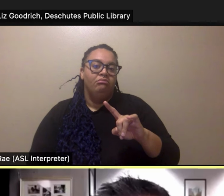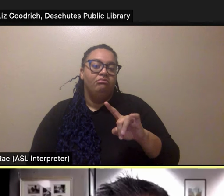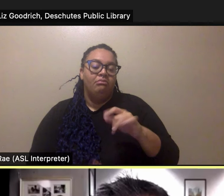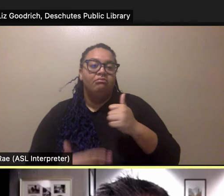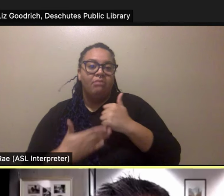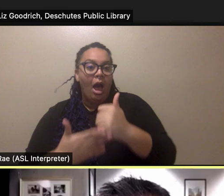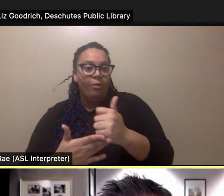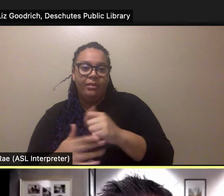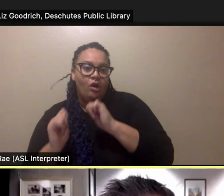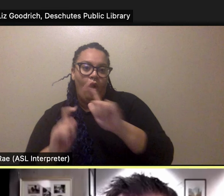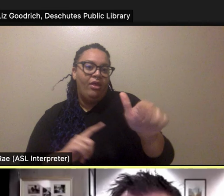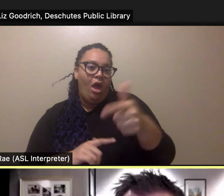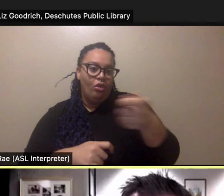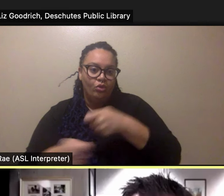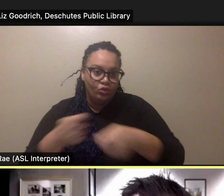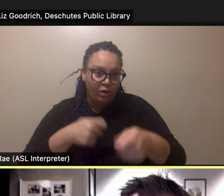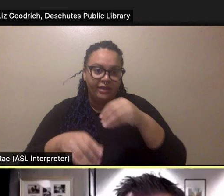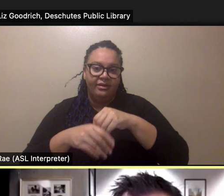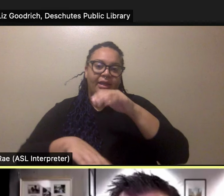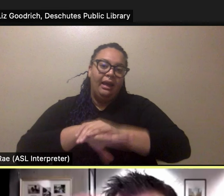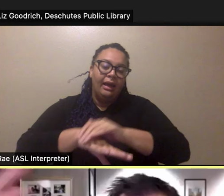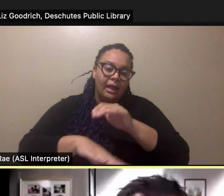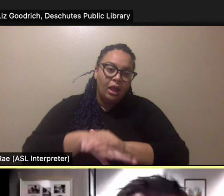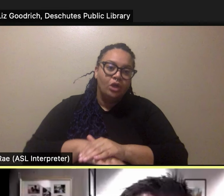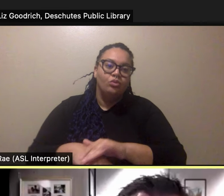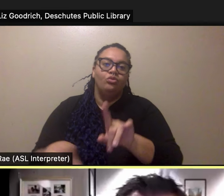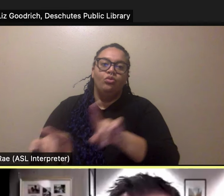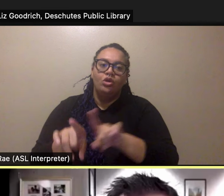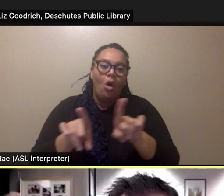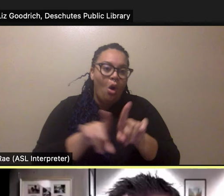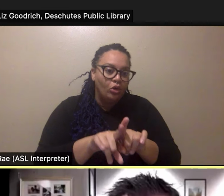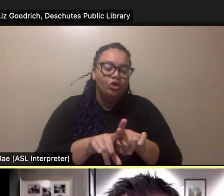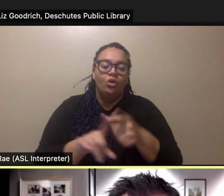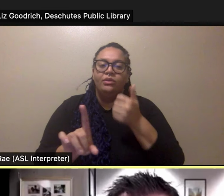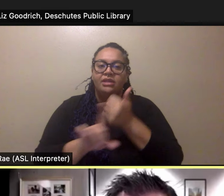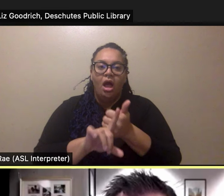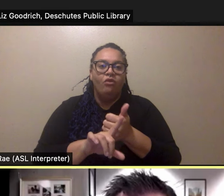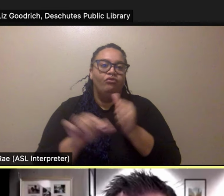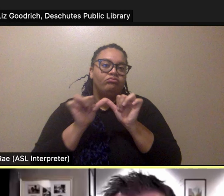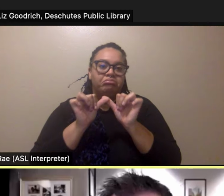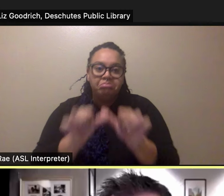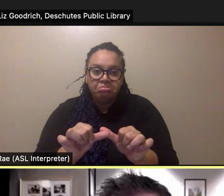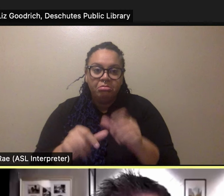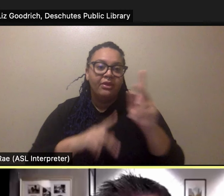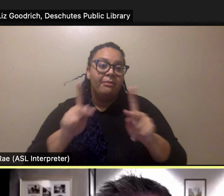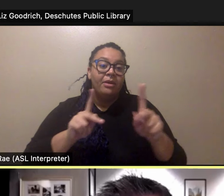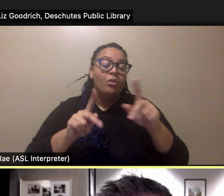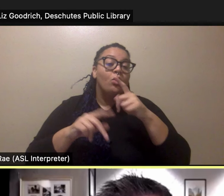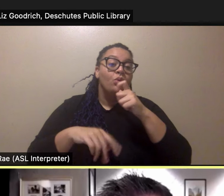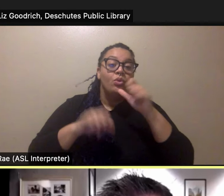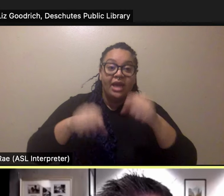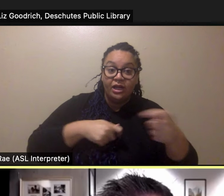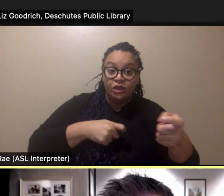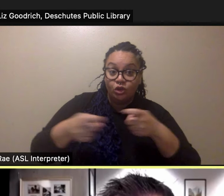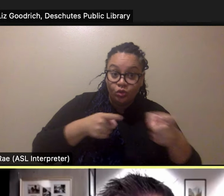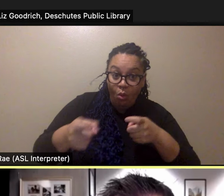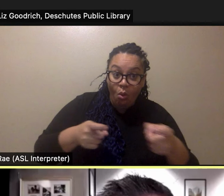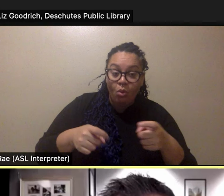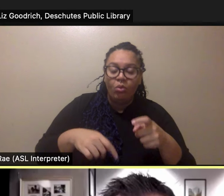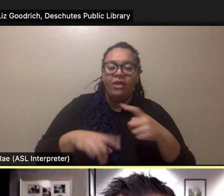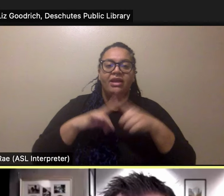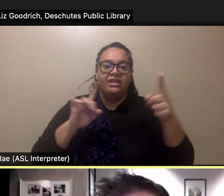industrial production back in England, which was all self-reinforcing and making the people who were able to control the